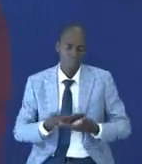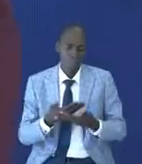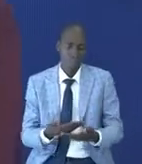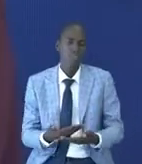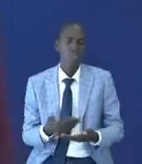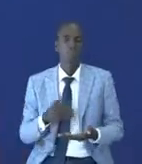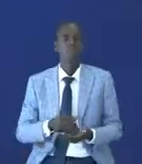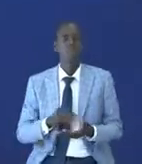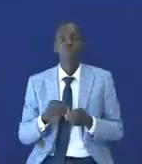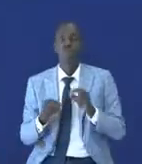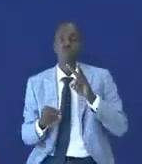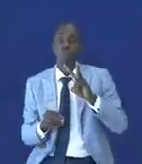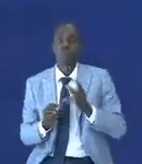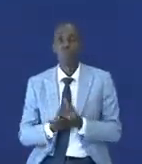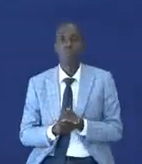Number two,